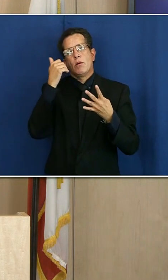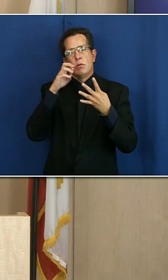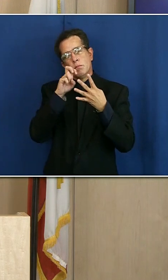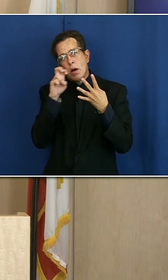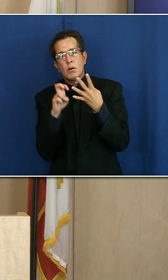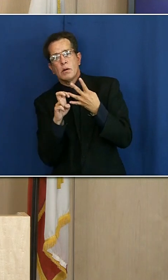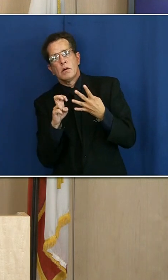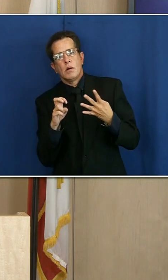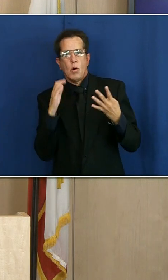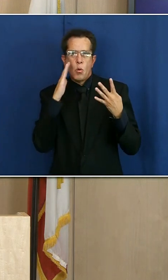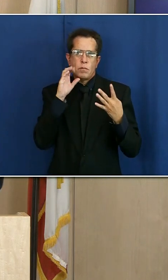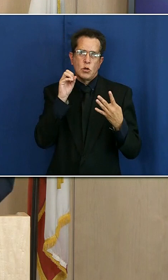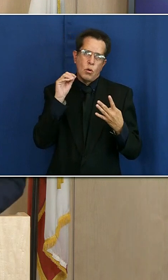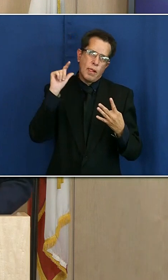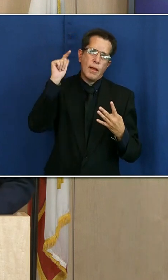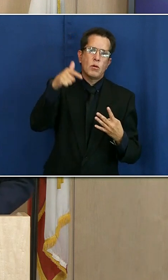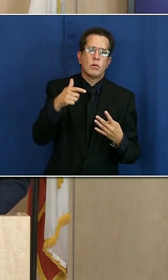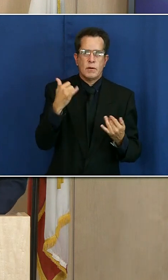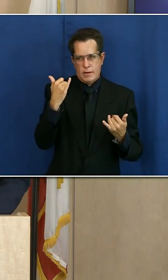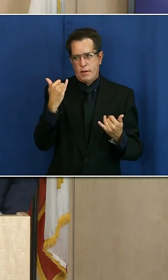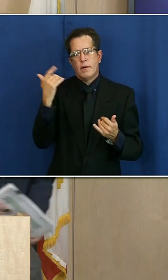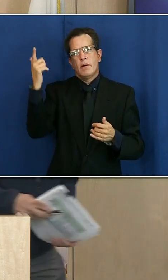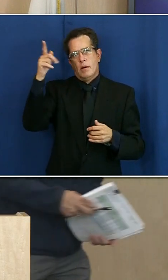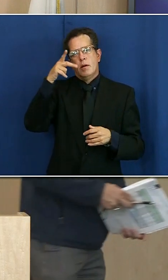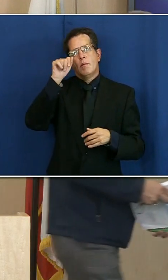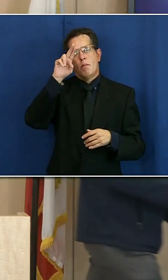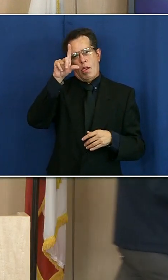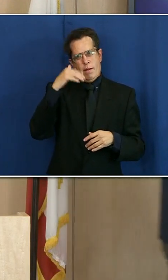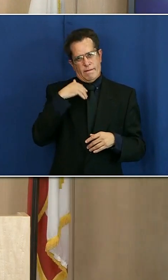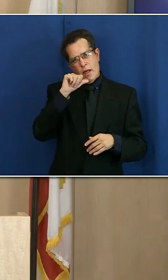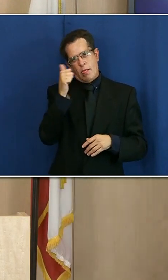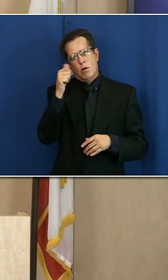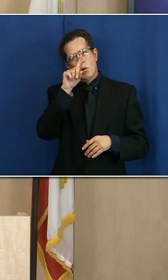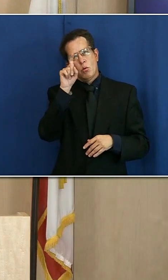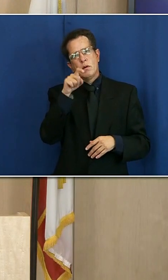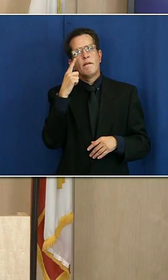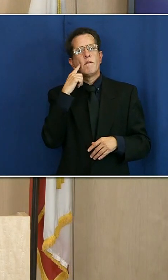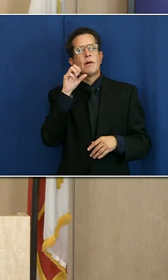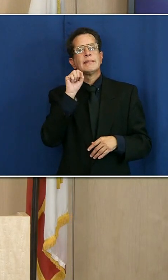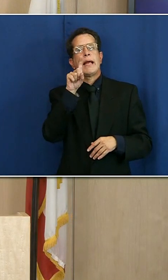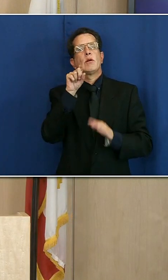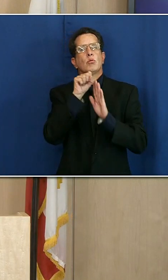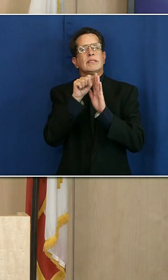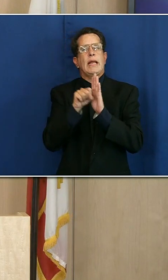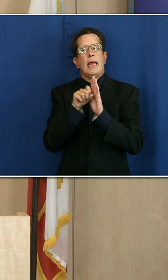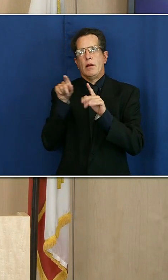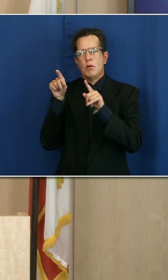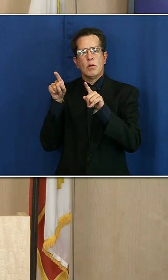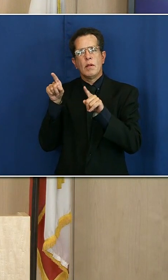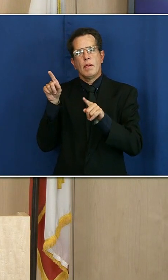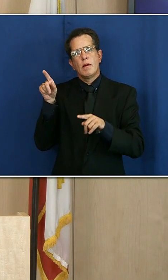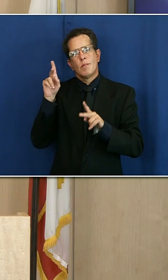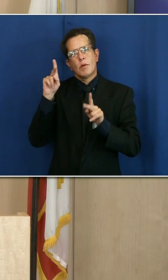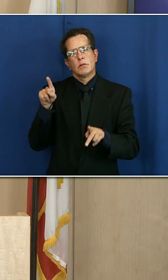And then this question is for the SDSU folks. On Friday, there was an update that there had